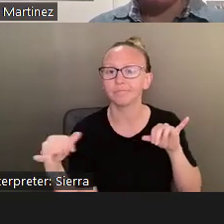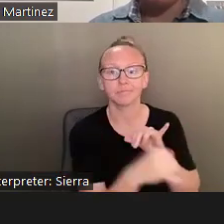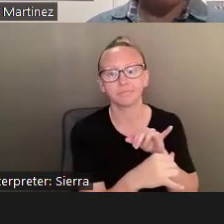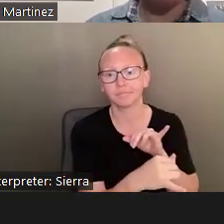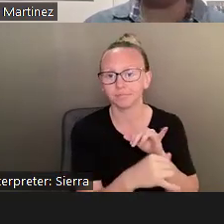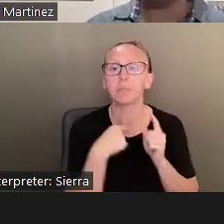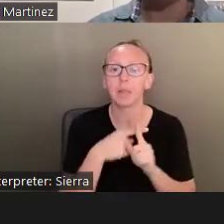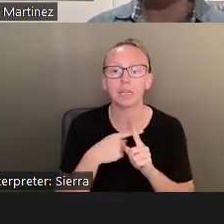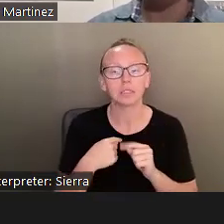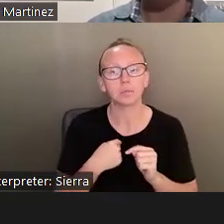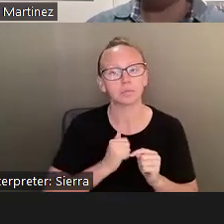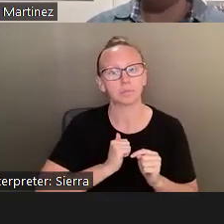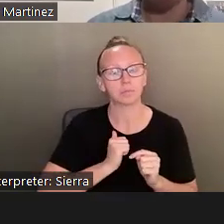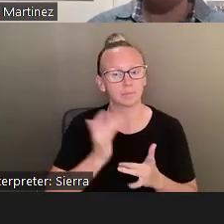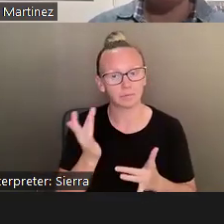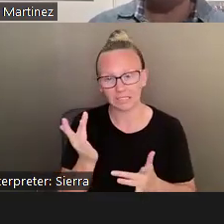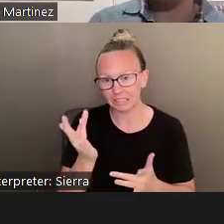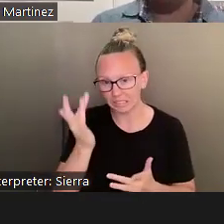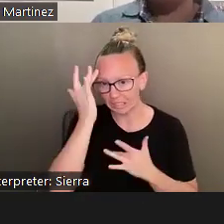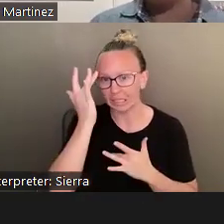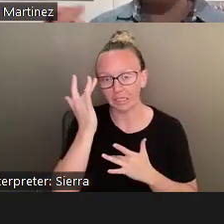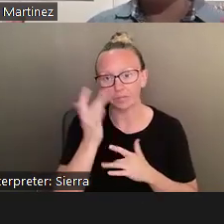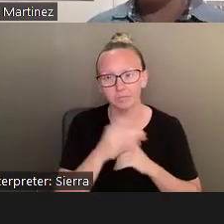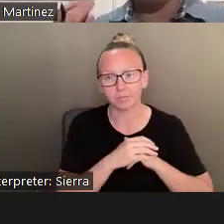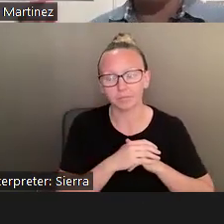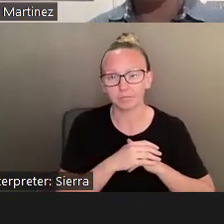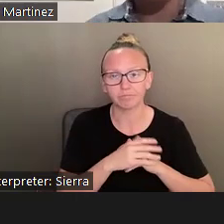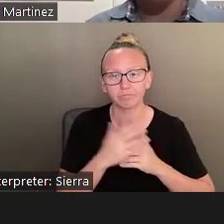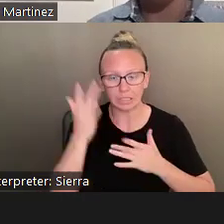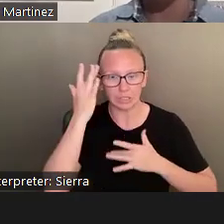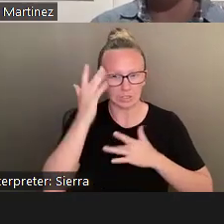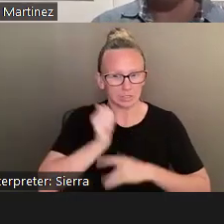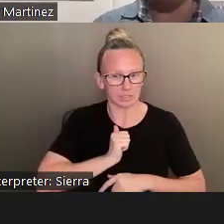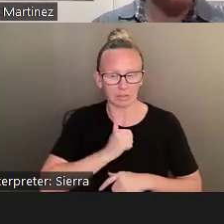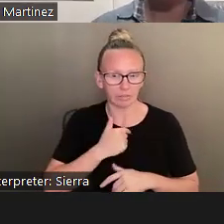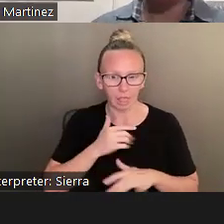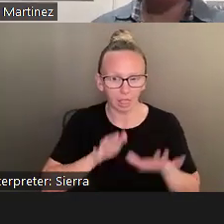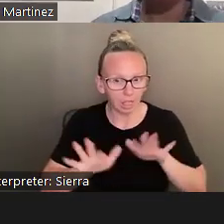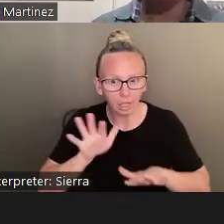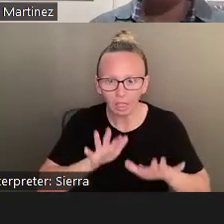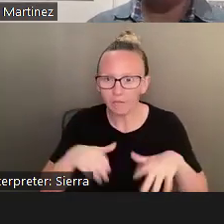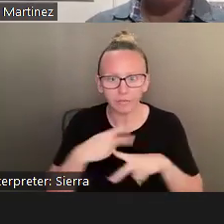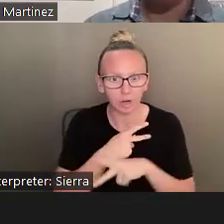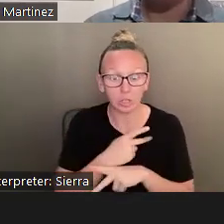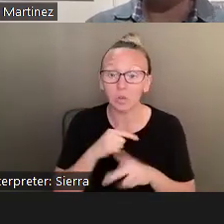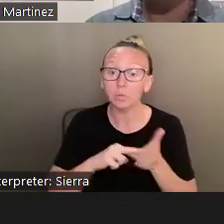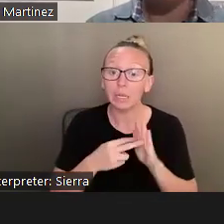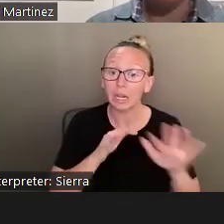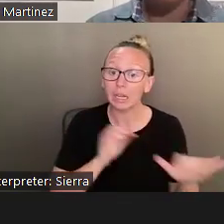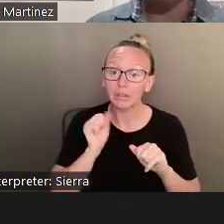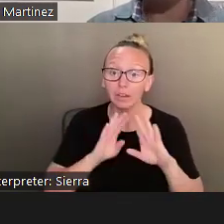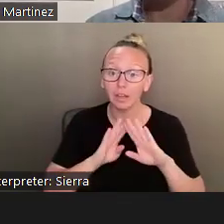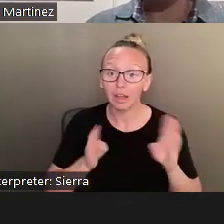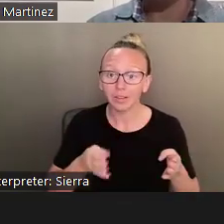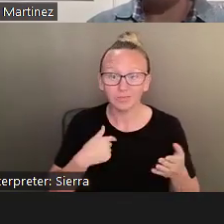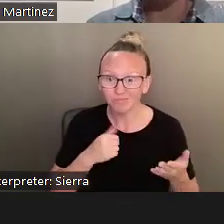very sick with, an illness that I didn't quite understand yet. So I was not leaving the house. And